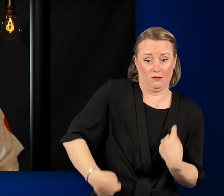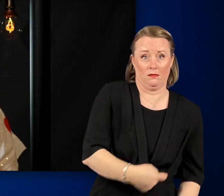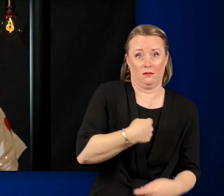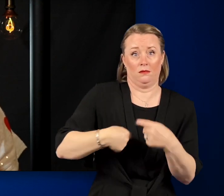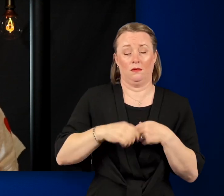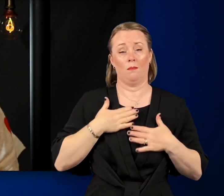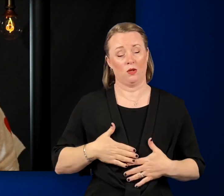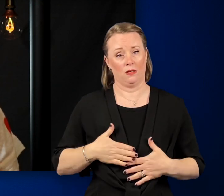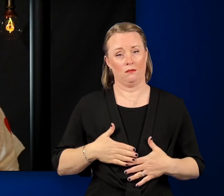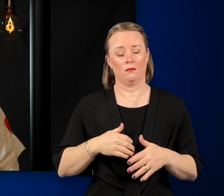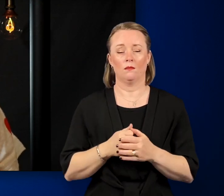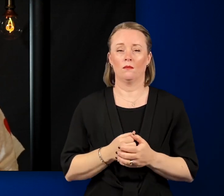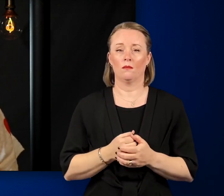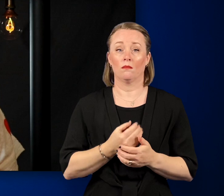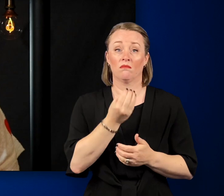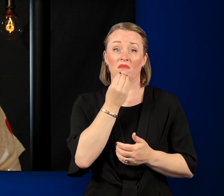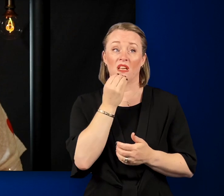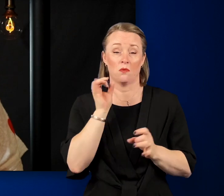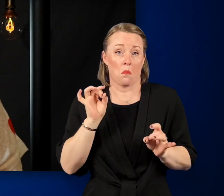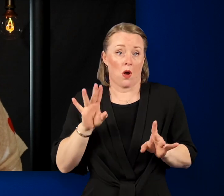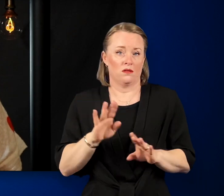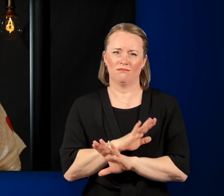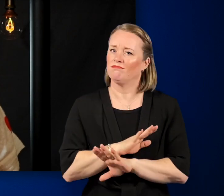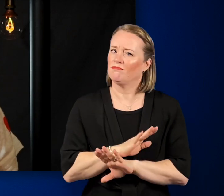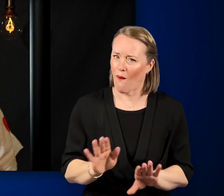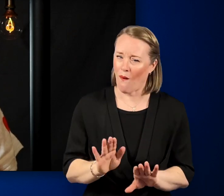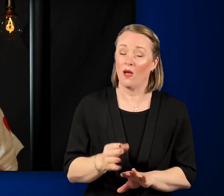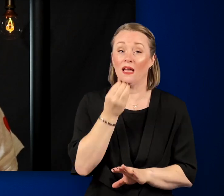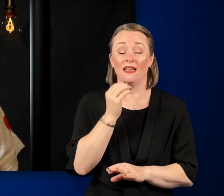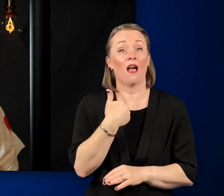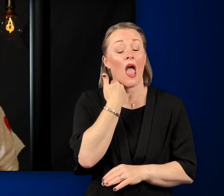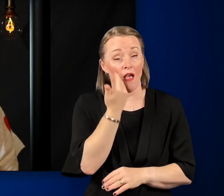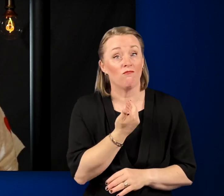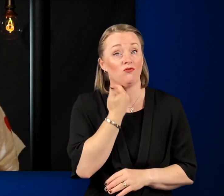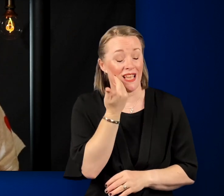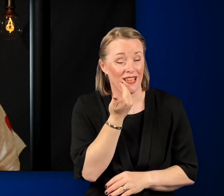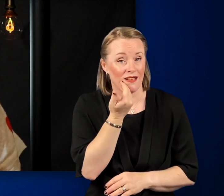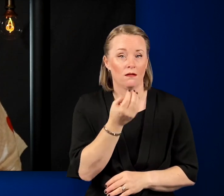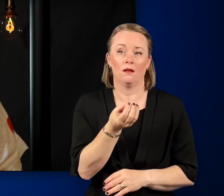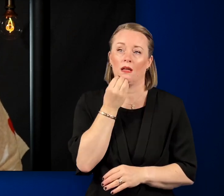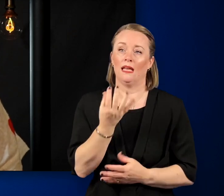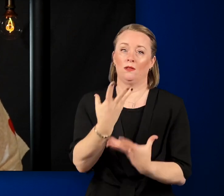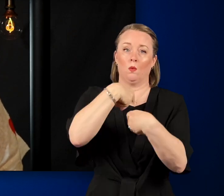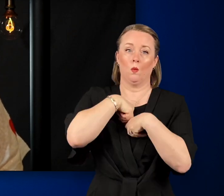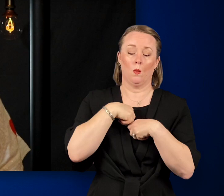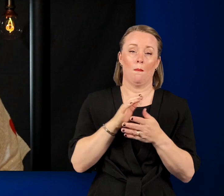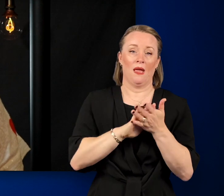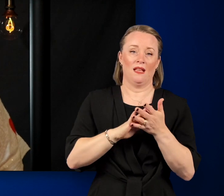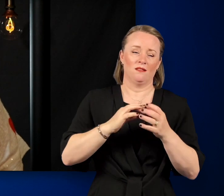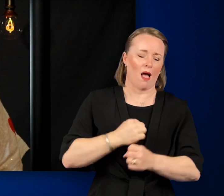once, we eat daily. And when we do, it gives us energy, growth, and healing when we eat the right foods.